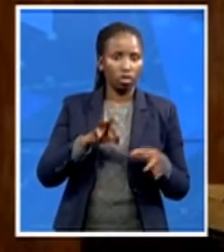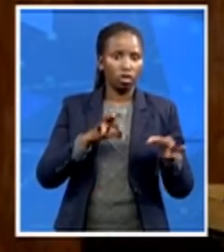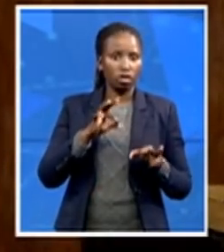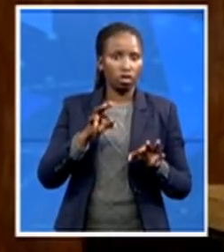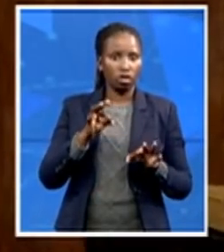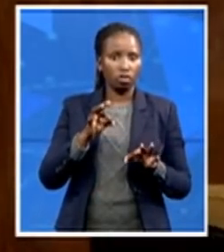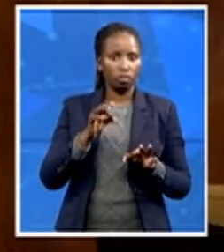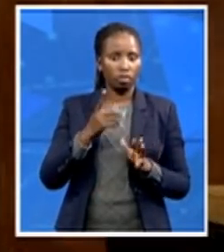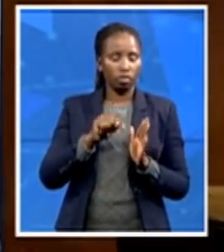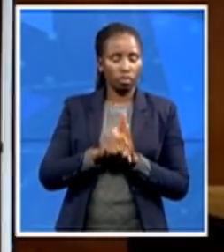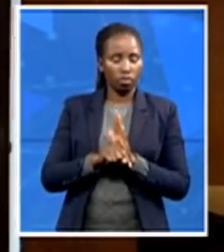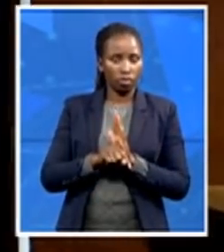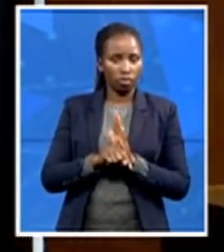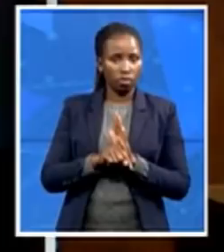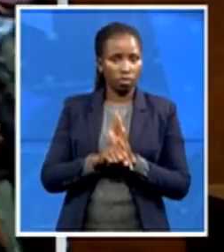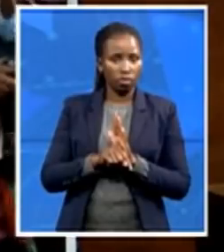Sorry.